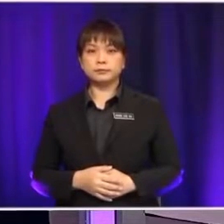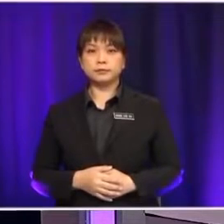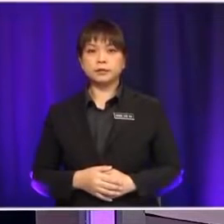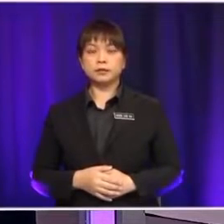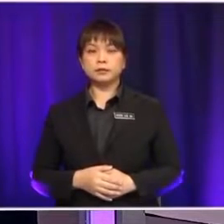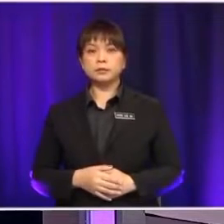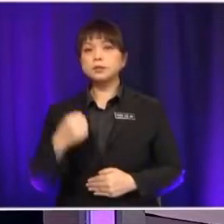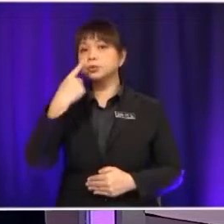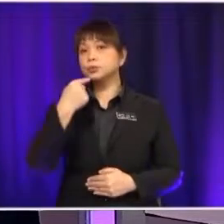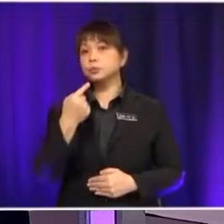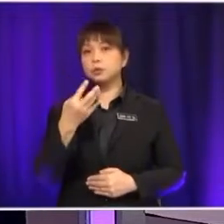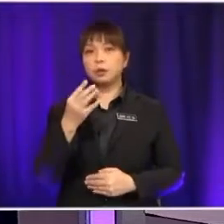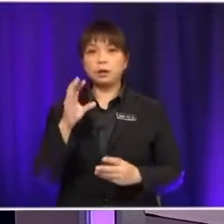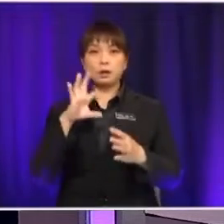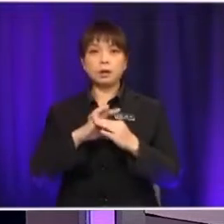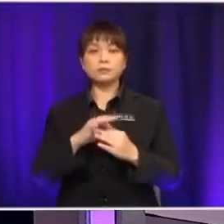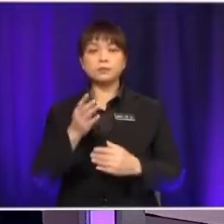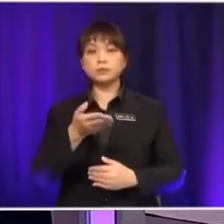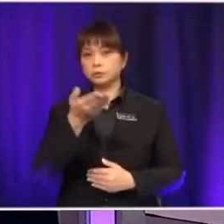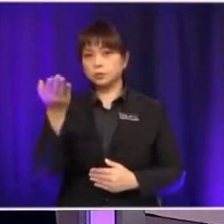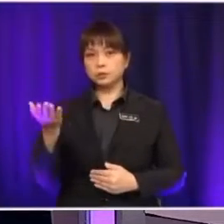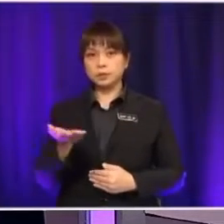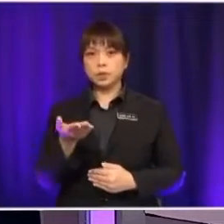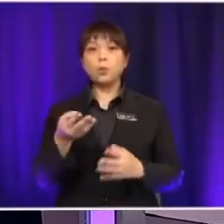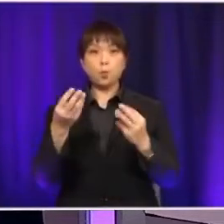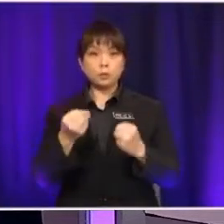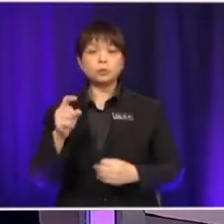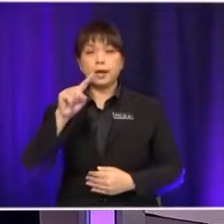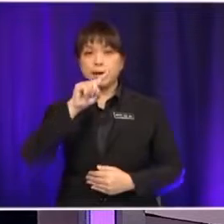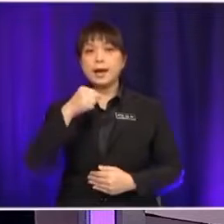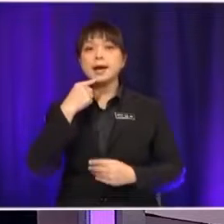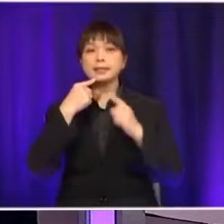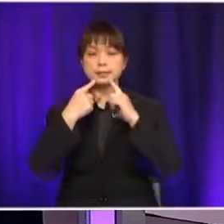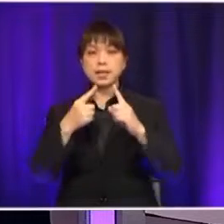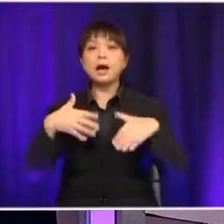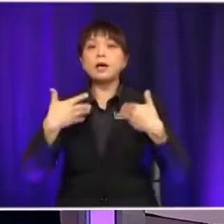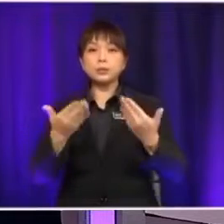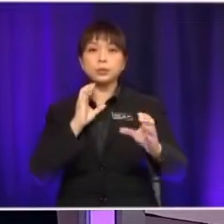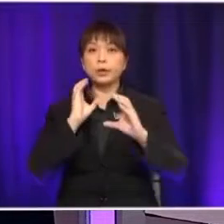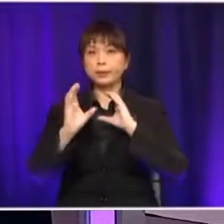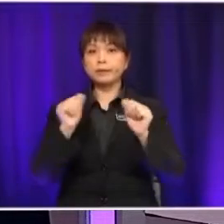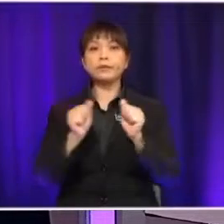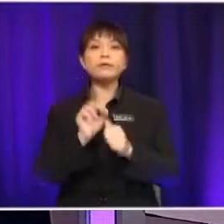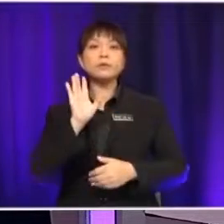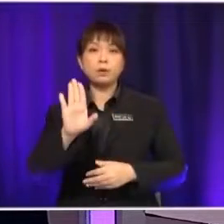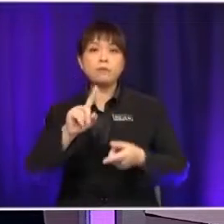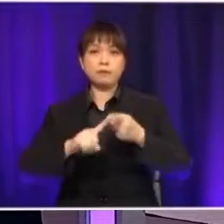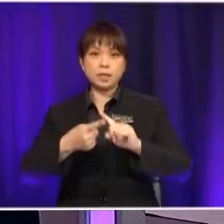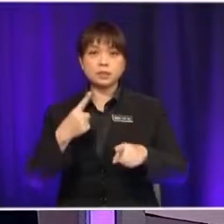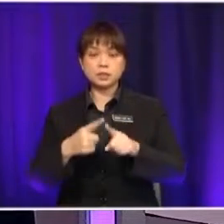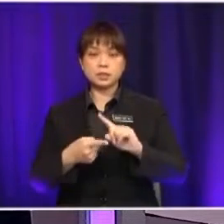one of you would like to answer first? Like, how do you usually communicate with your friends? Okay, do you use phones? I think